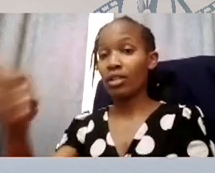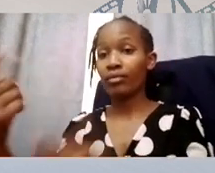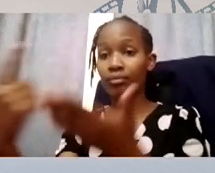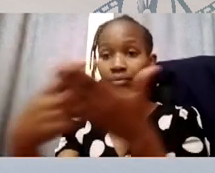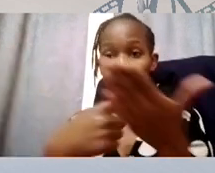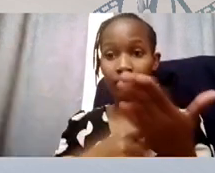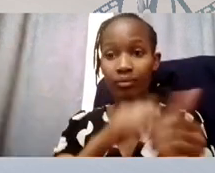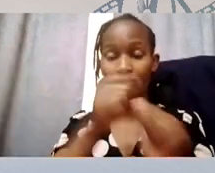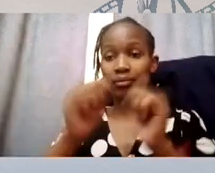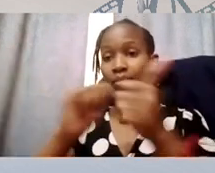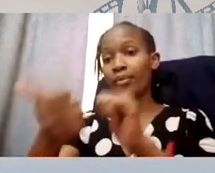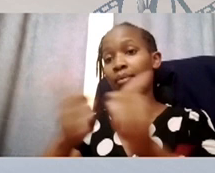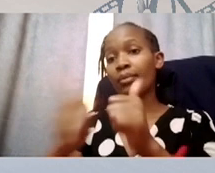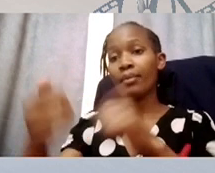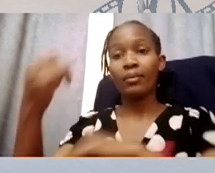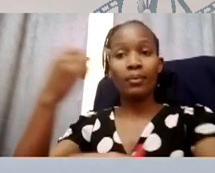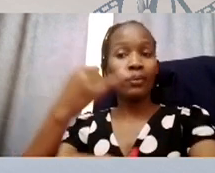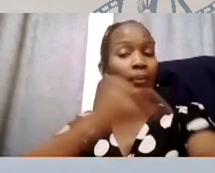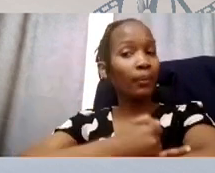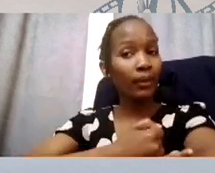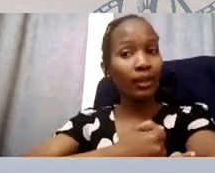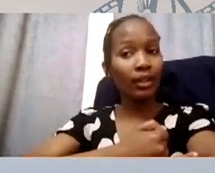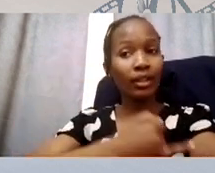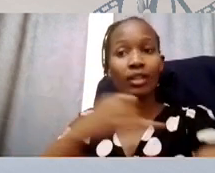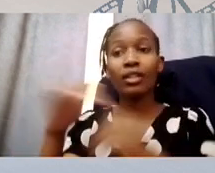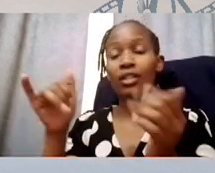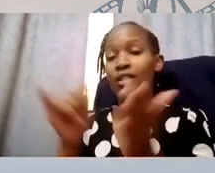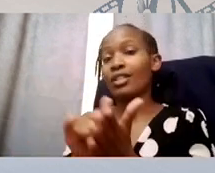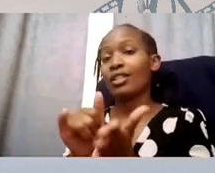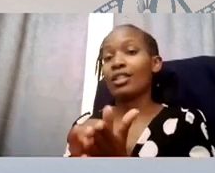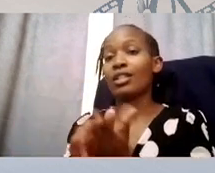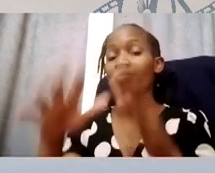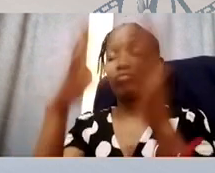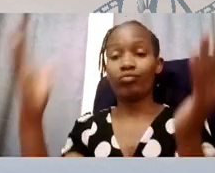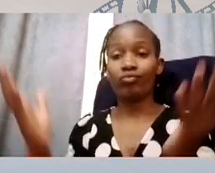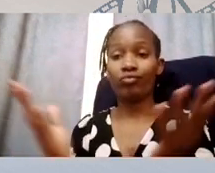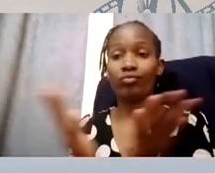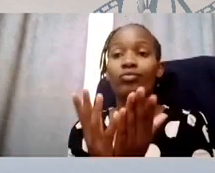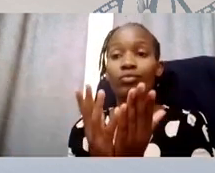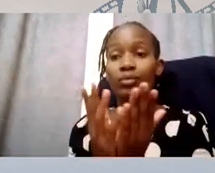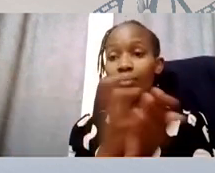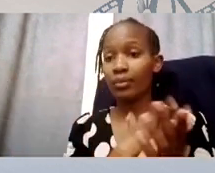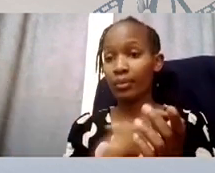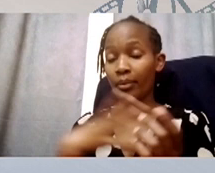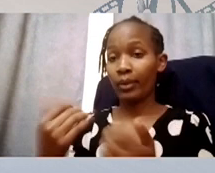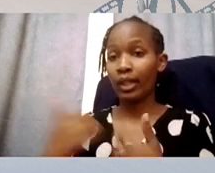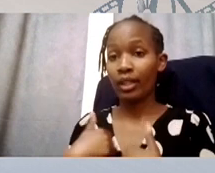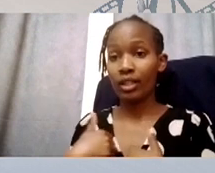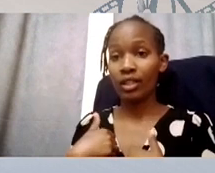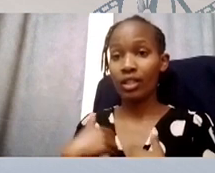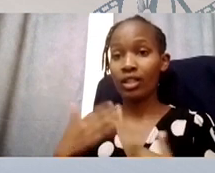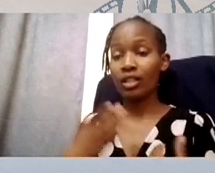peace-building initiative and morale booster with global refugee communities. And we have our brand